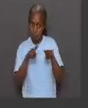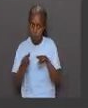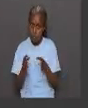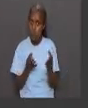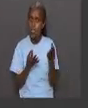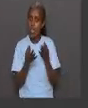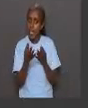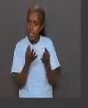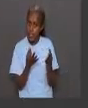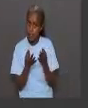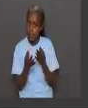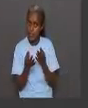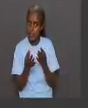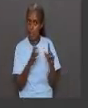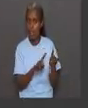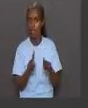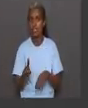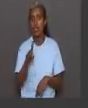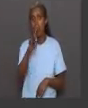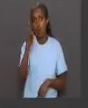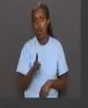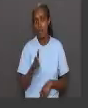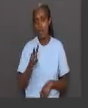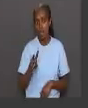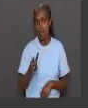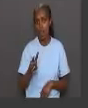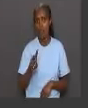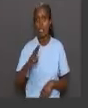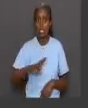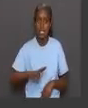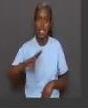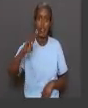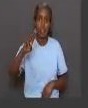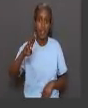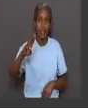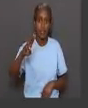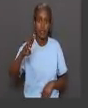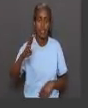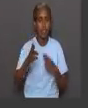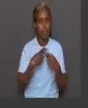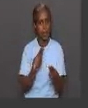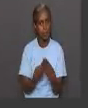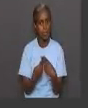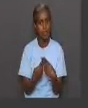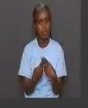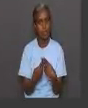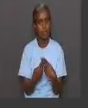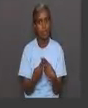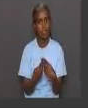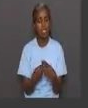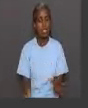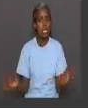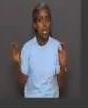This can also be expressed as 1/2 the slant height